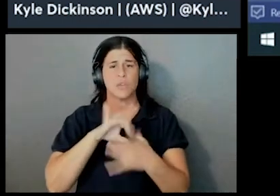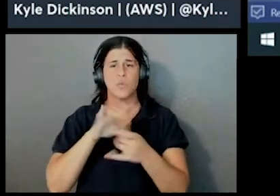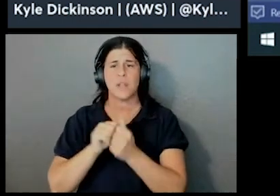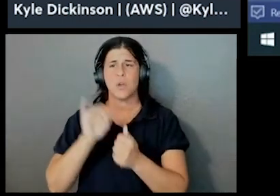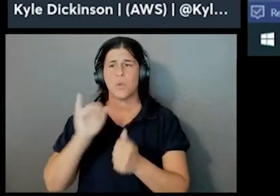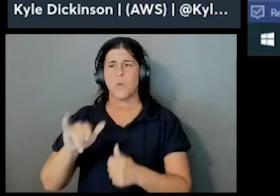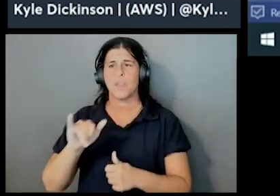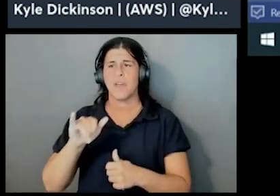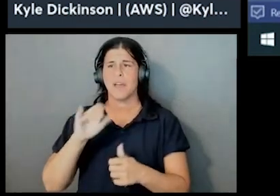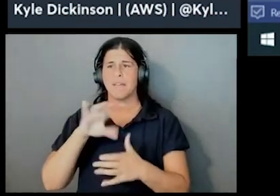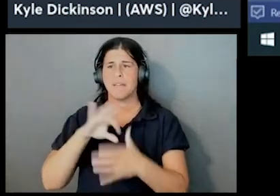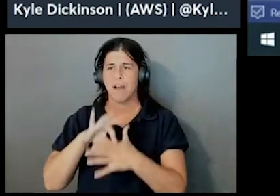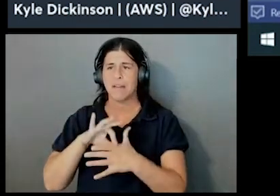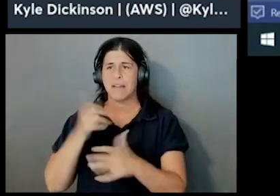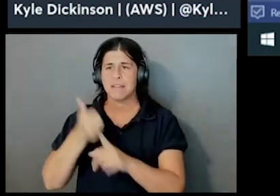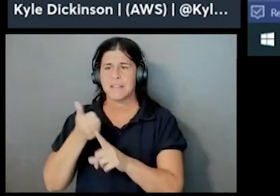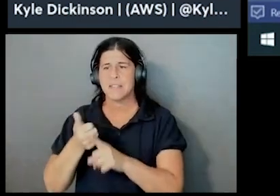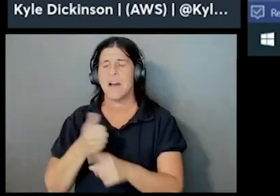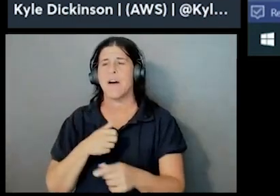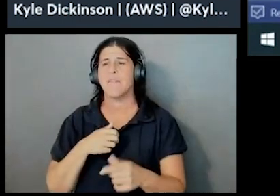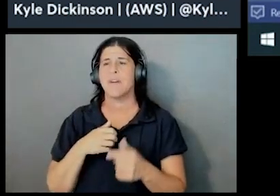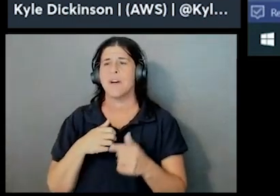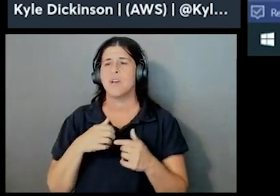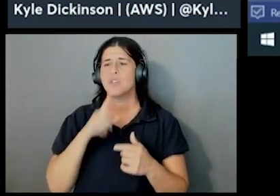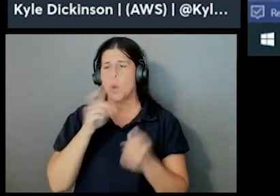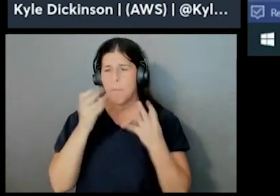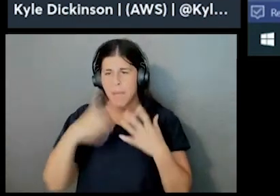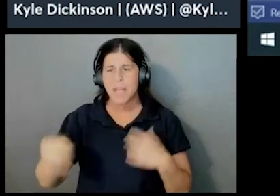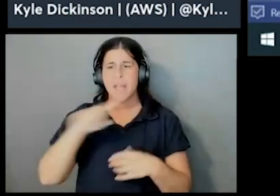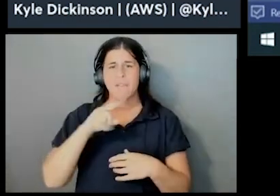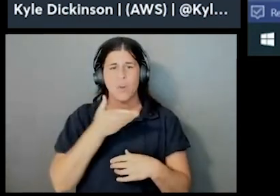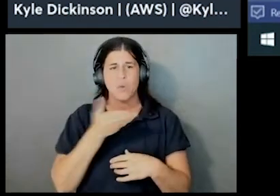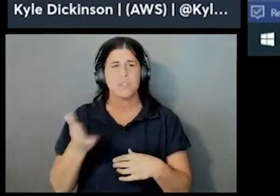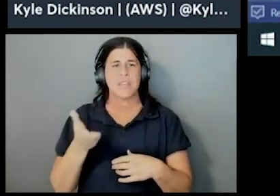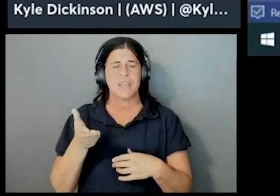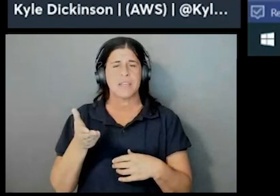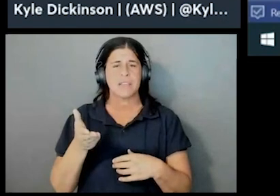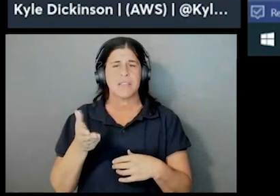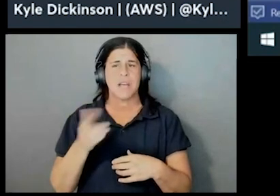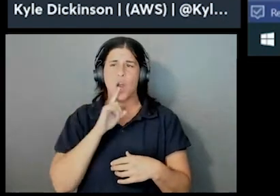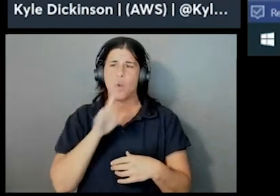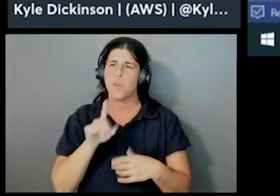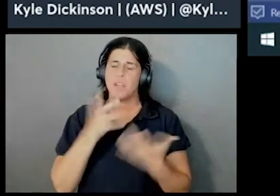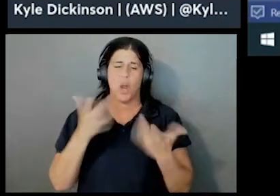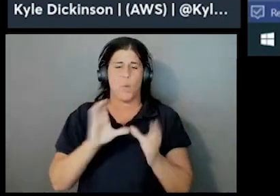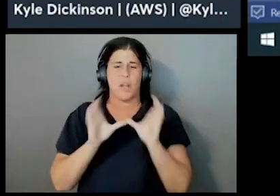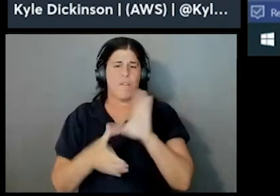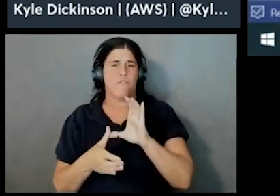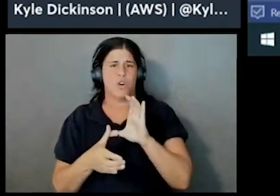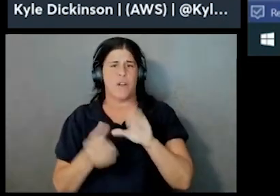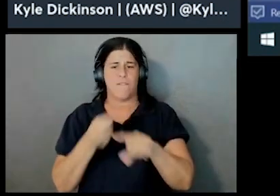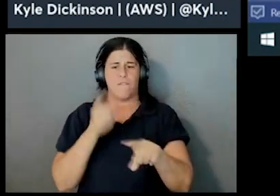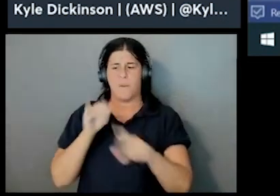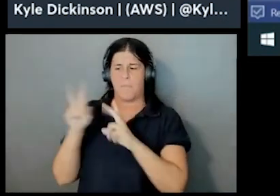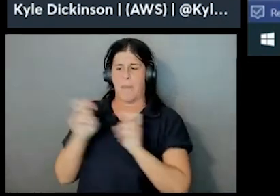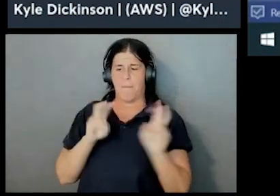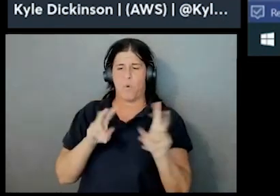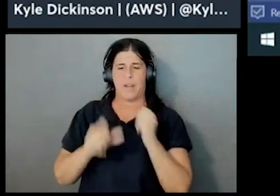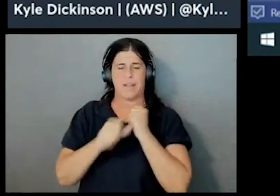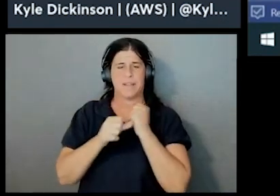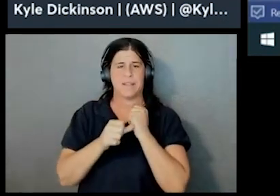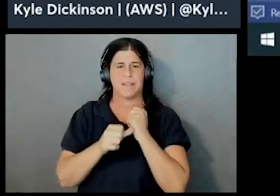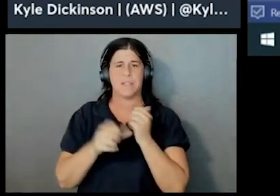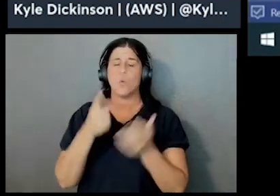context. So a lot of these things are converted by Porting Assistant. Now, what I will say